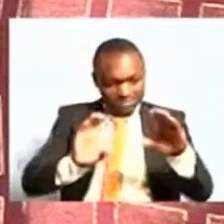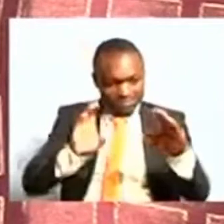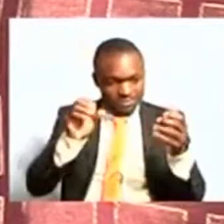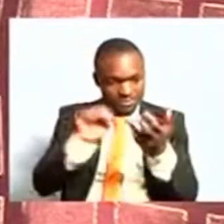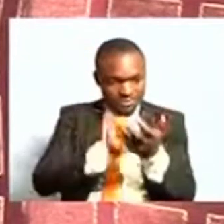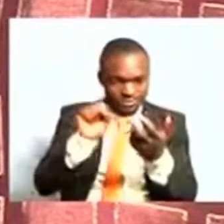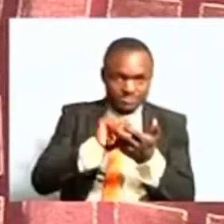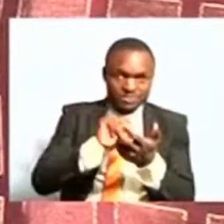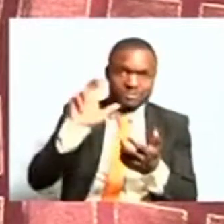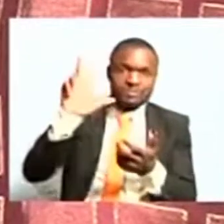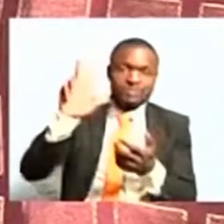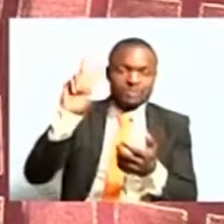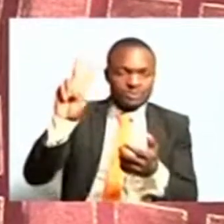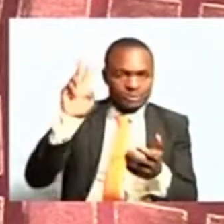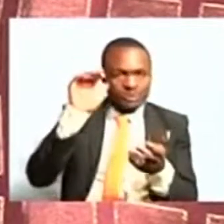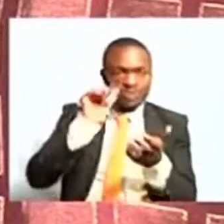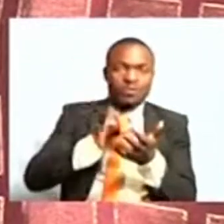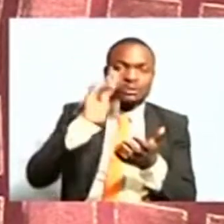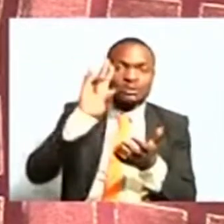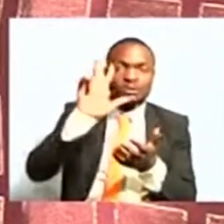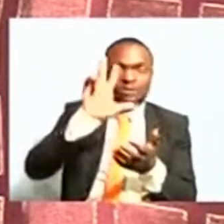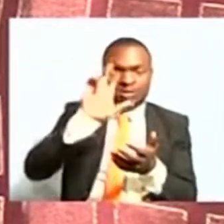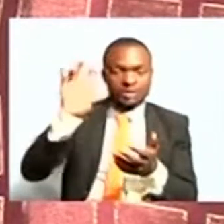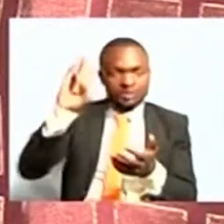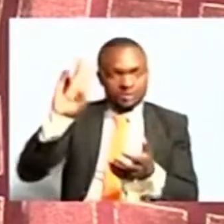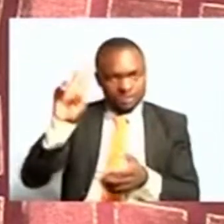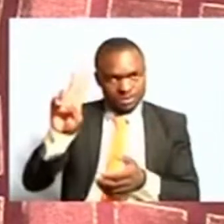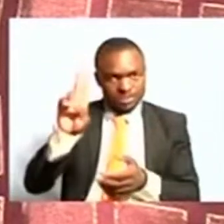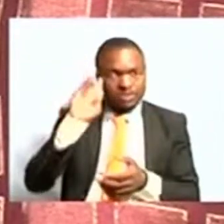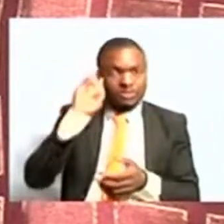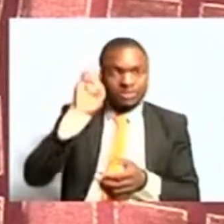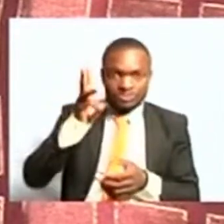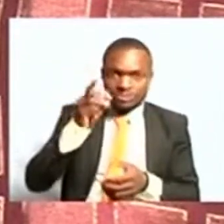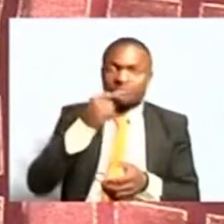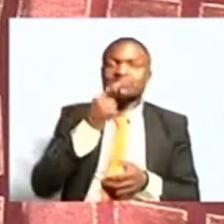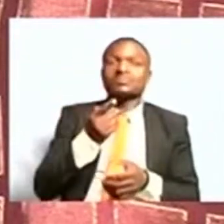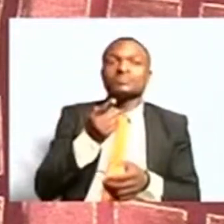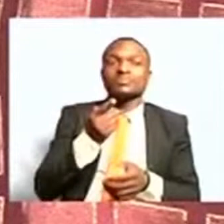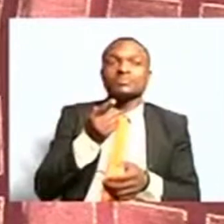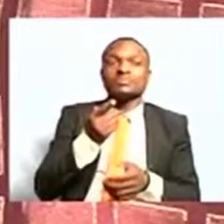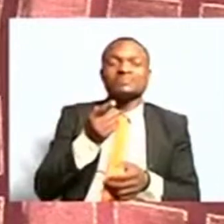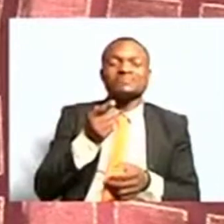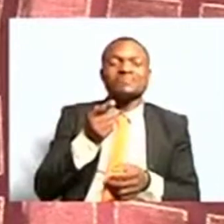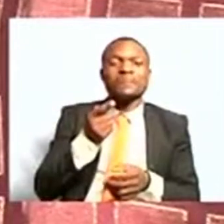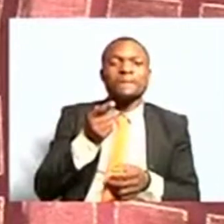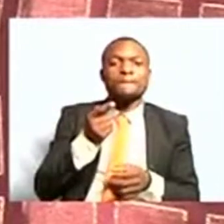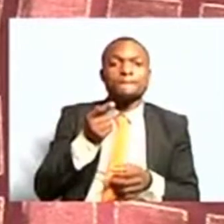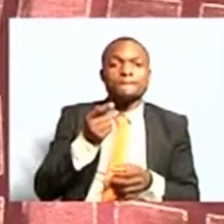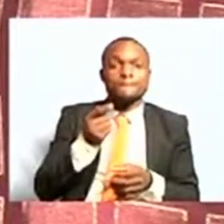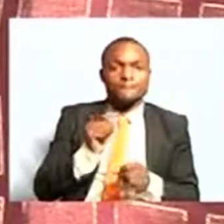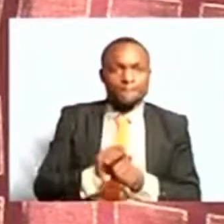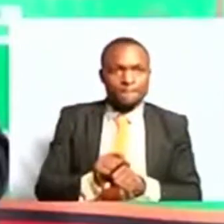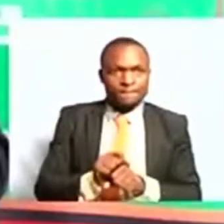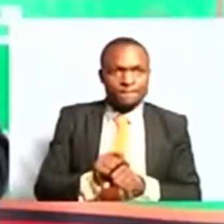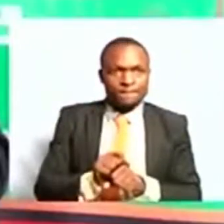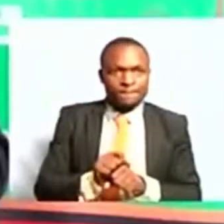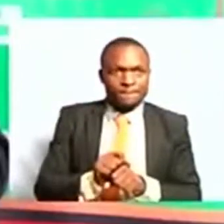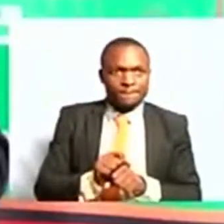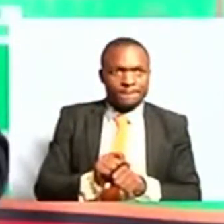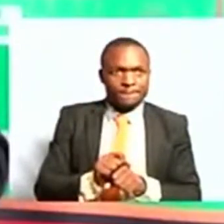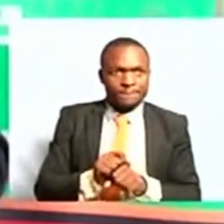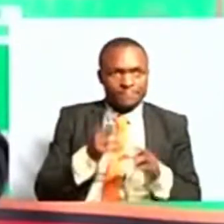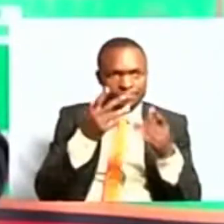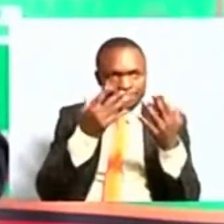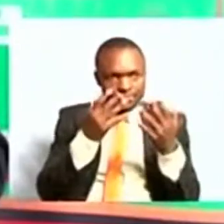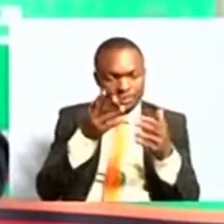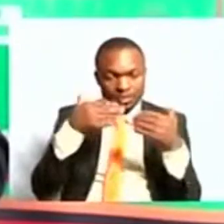the 32,372, we'll mention the major ones. Maybe I'll hold you for some little